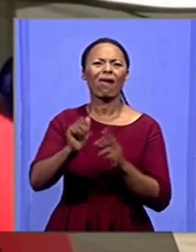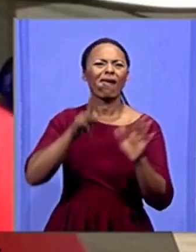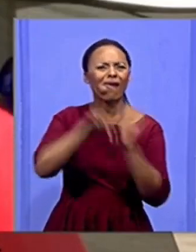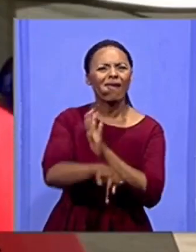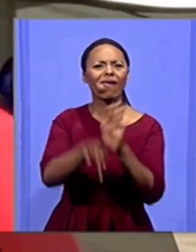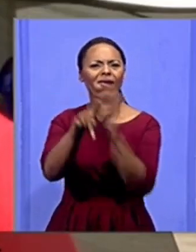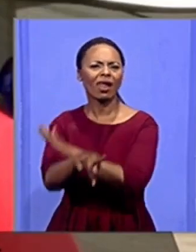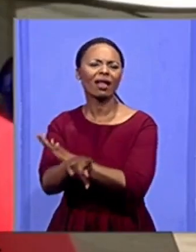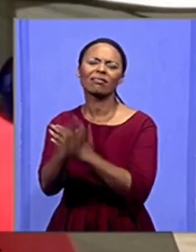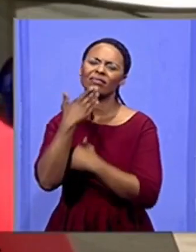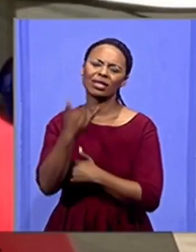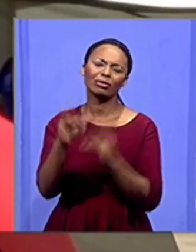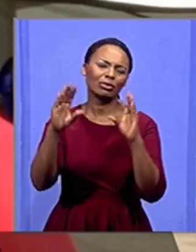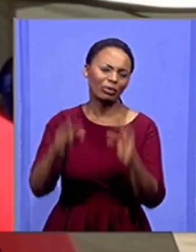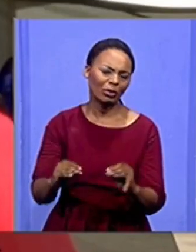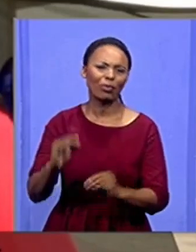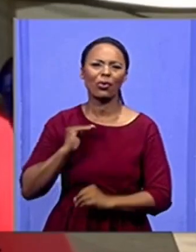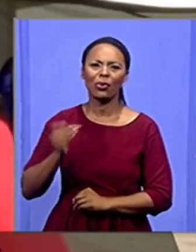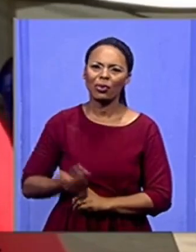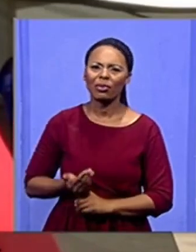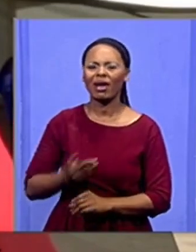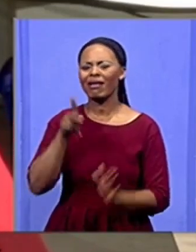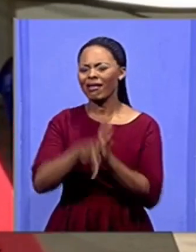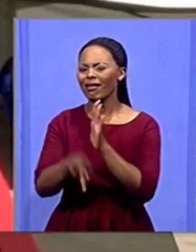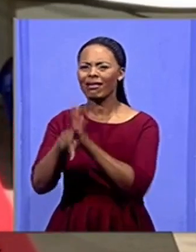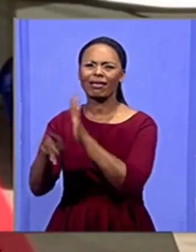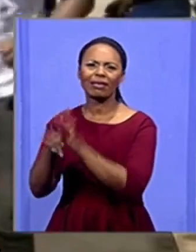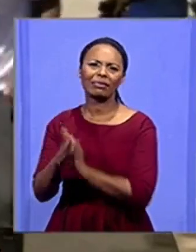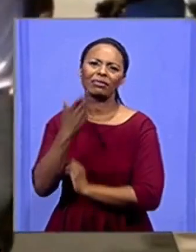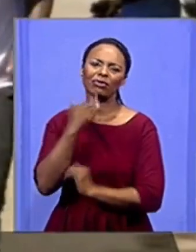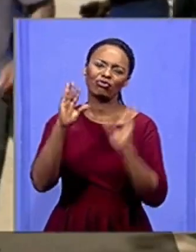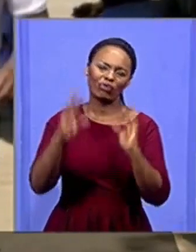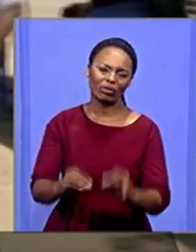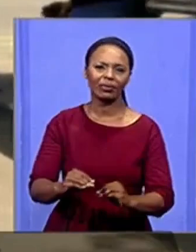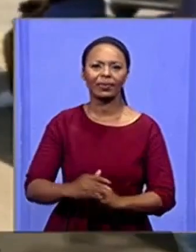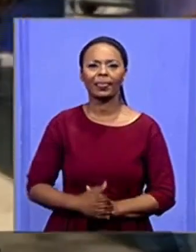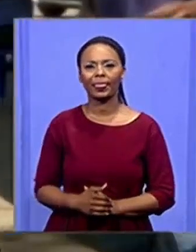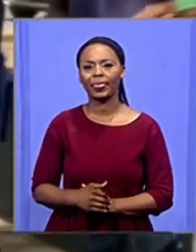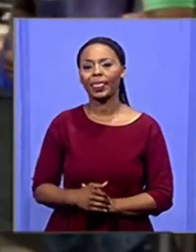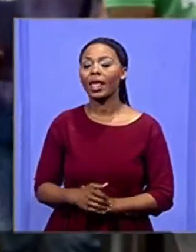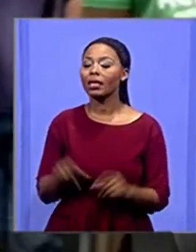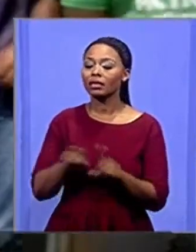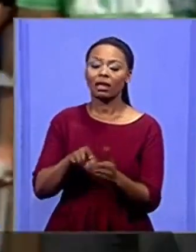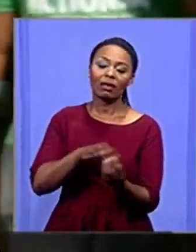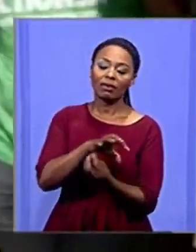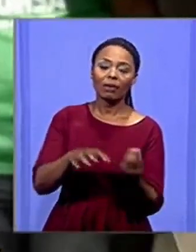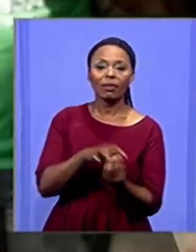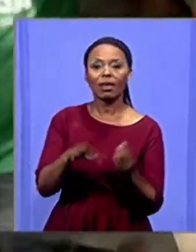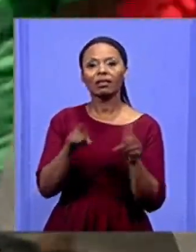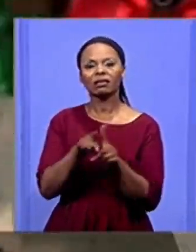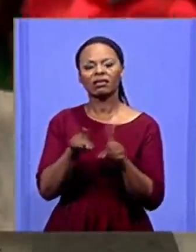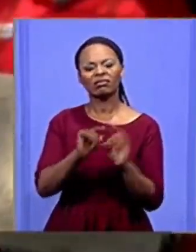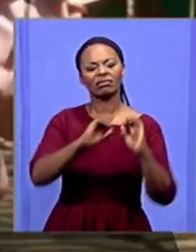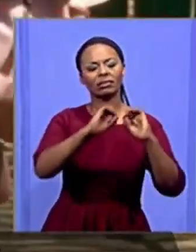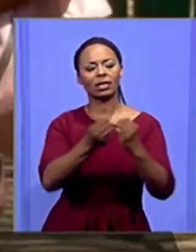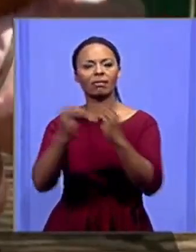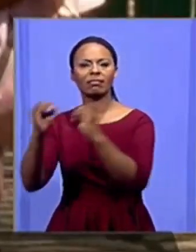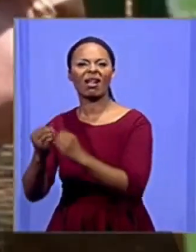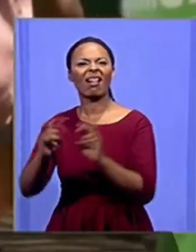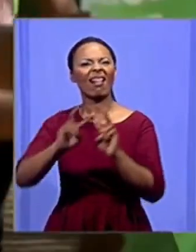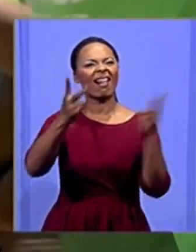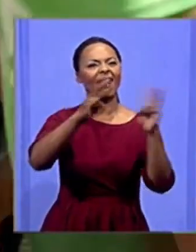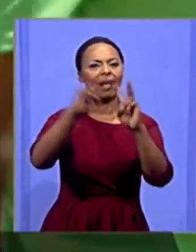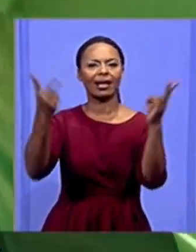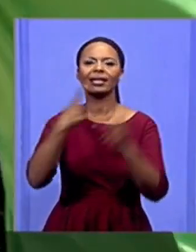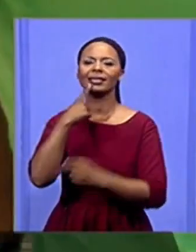people must stop abusing our beloved sisters and killing our loved ones. Go tšwa go badudi le mekgatlo yeo e fapanego bo ipiletšwe ke bja gore